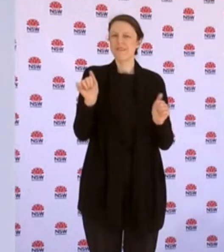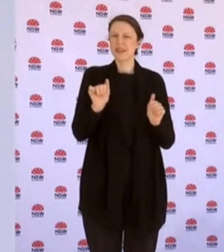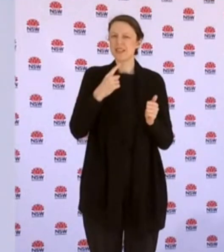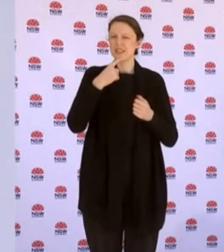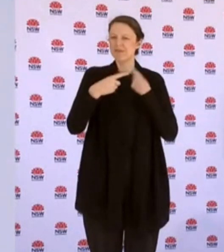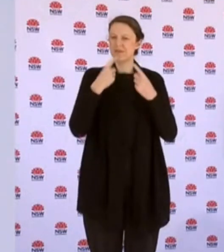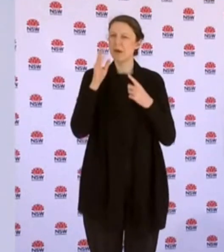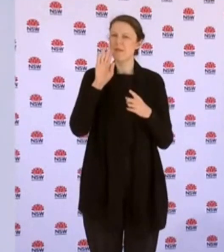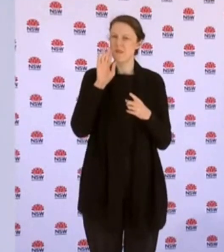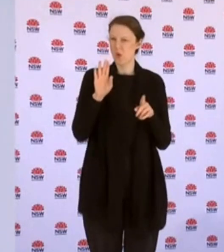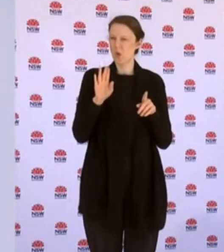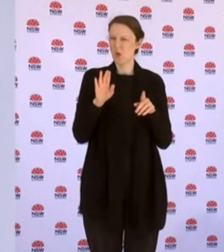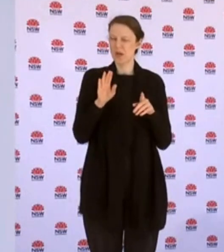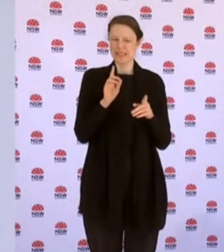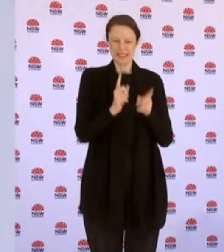be just